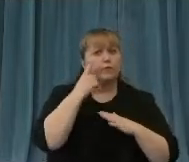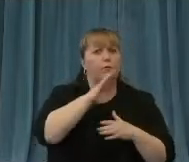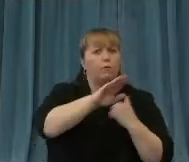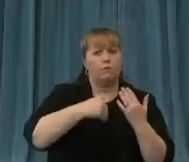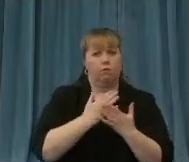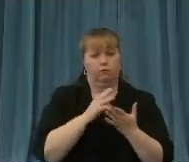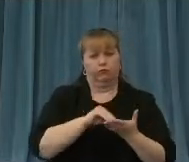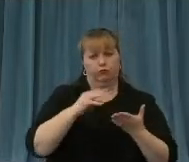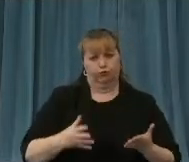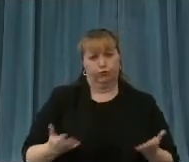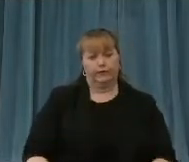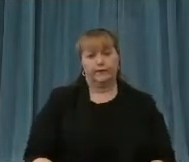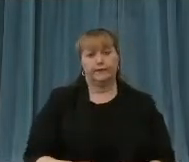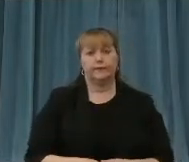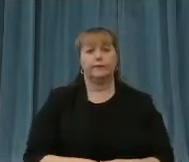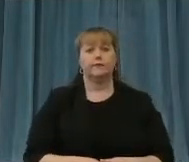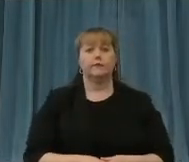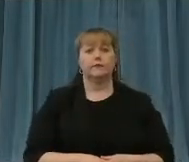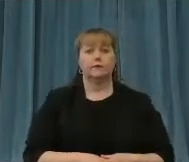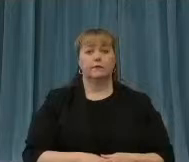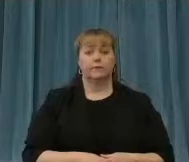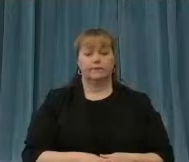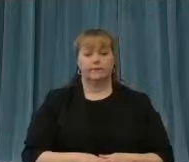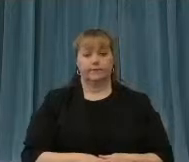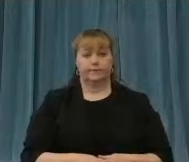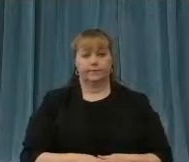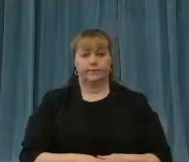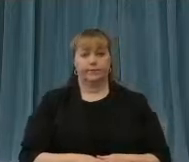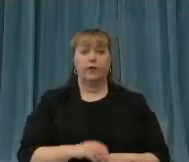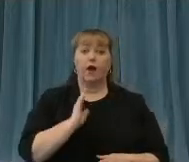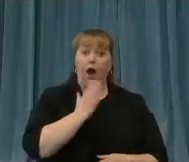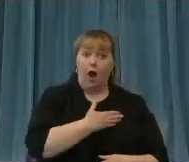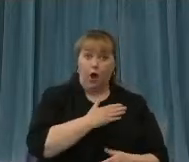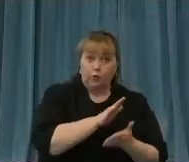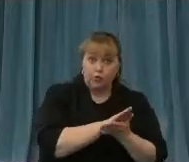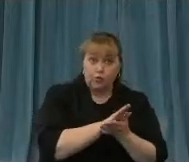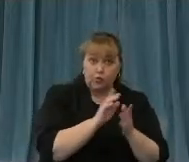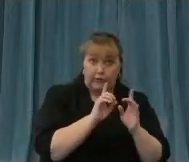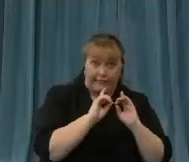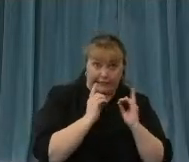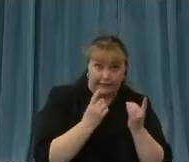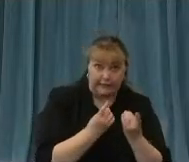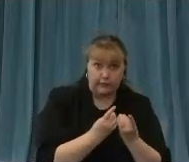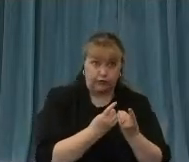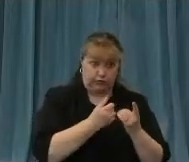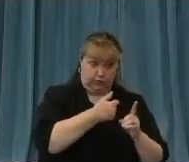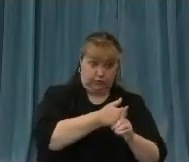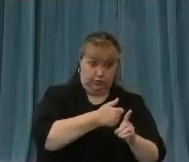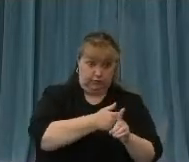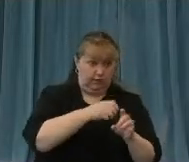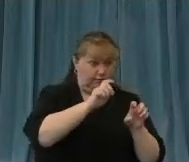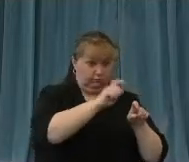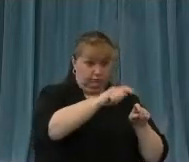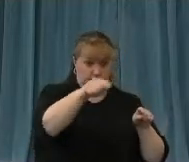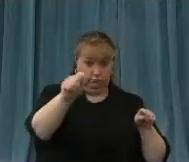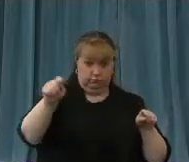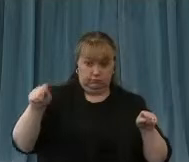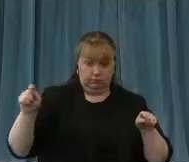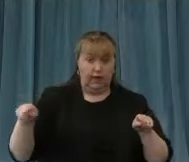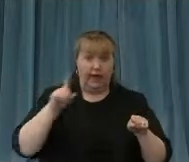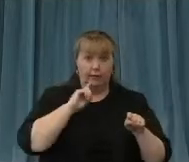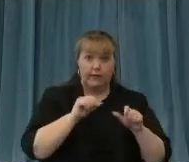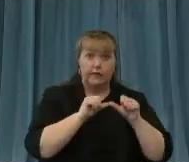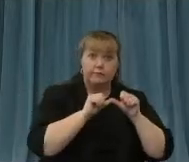learners. We can all be proud of the ways our districts and schools have continued to serve our students, not only through